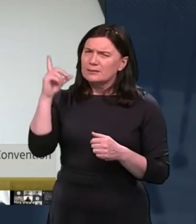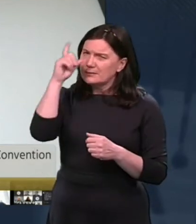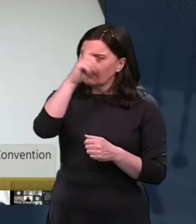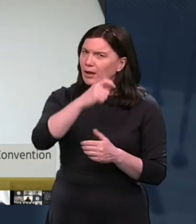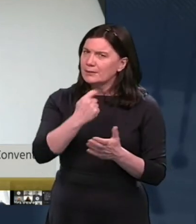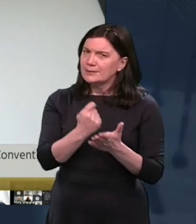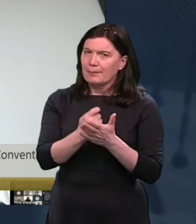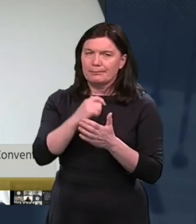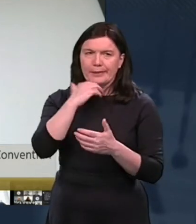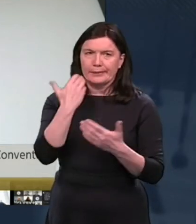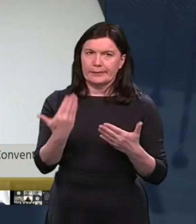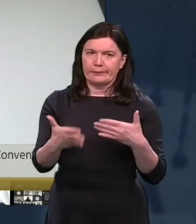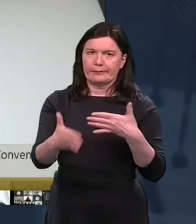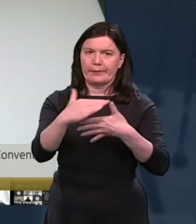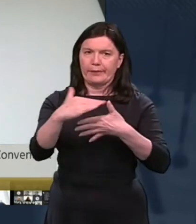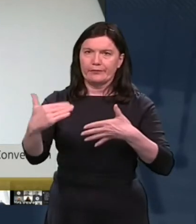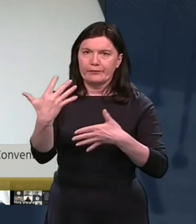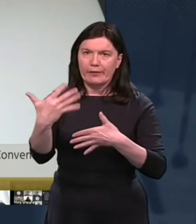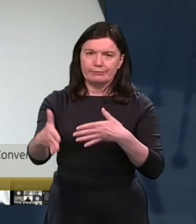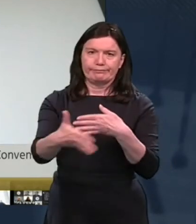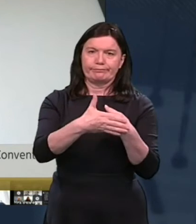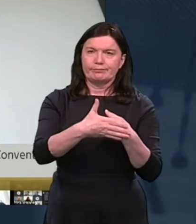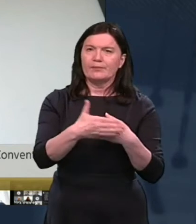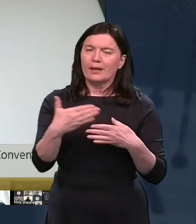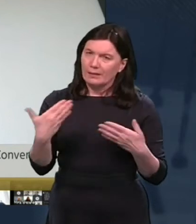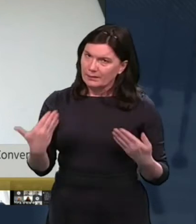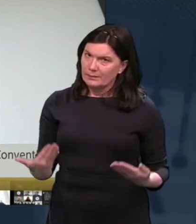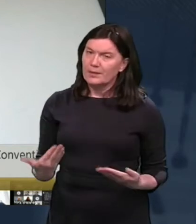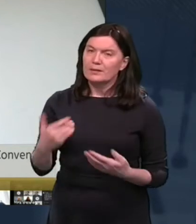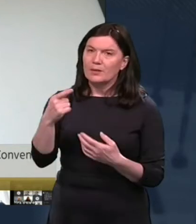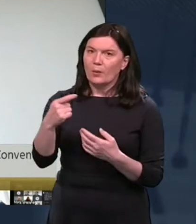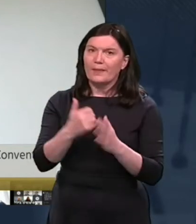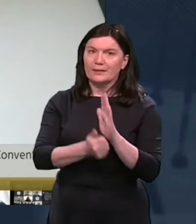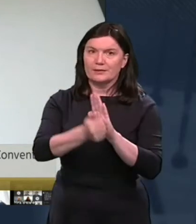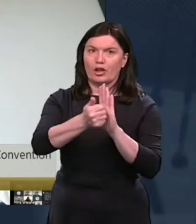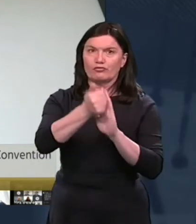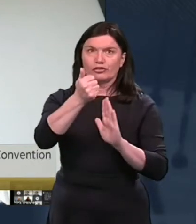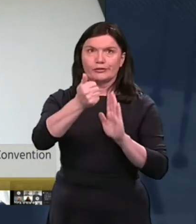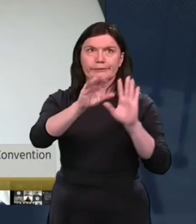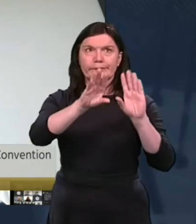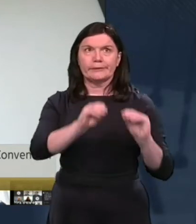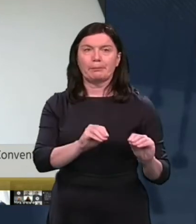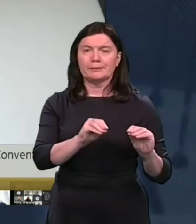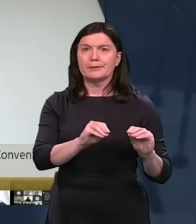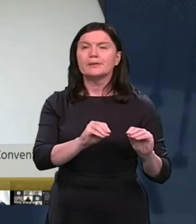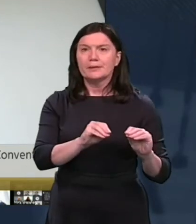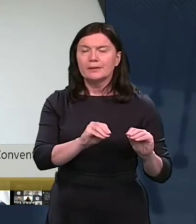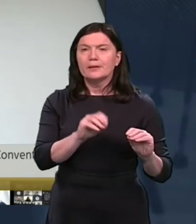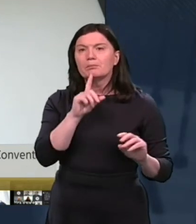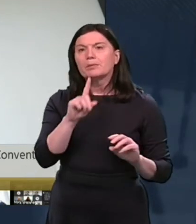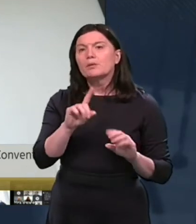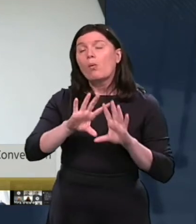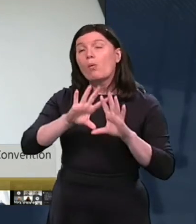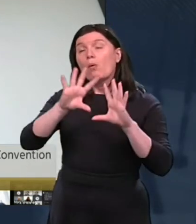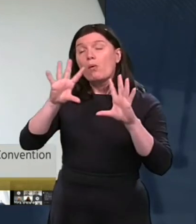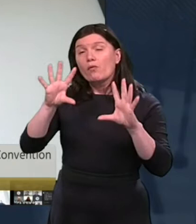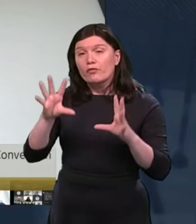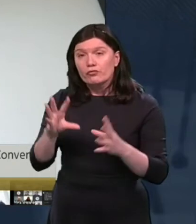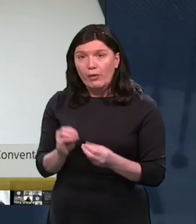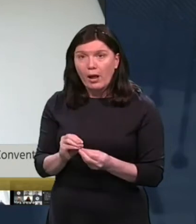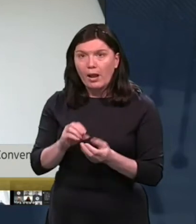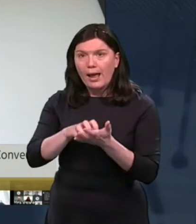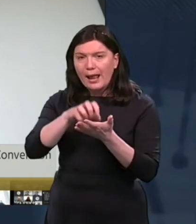of COVID-19, and as I really referenced there in terms of where construction is at, but overall allocations in terms of